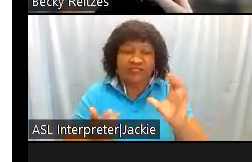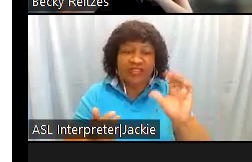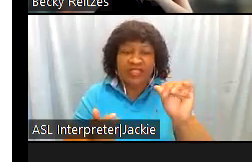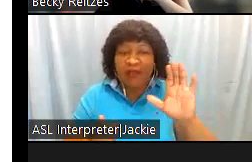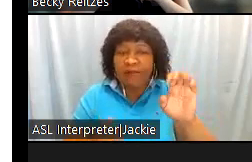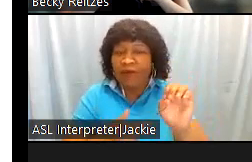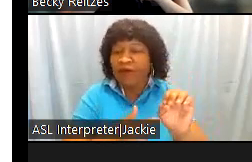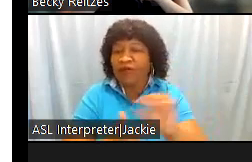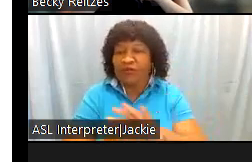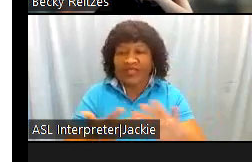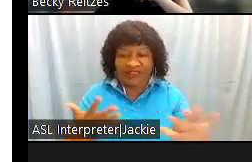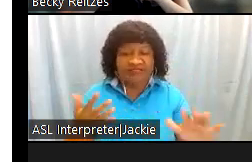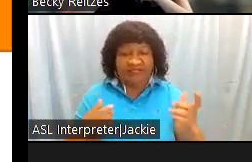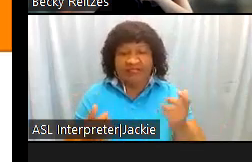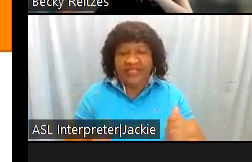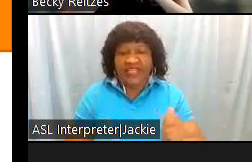these locations.